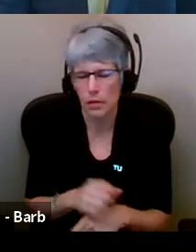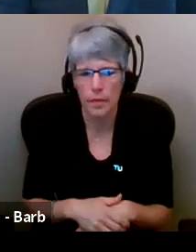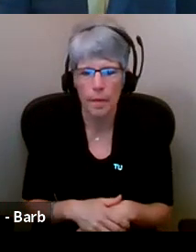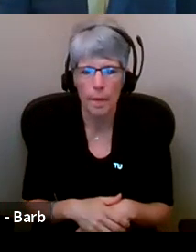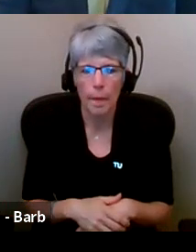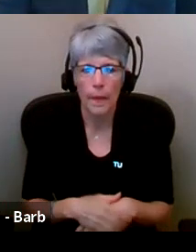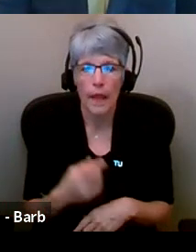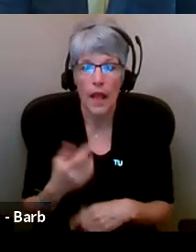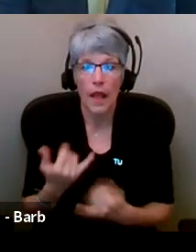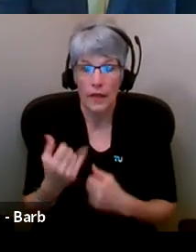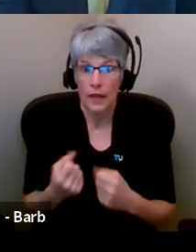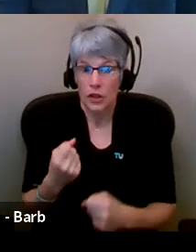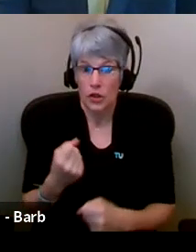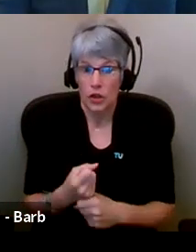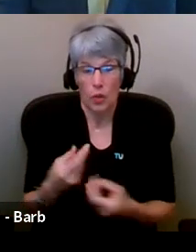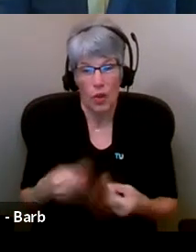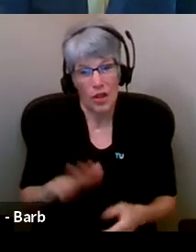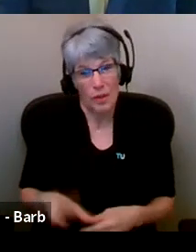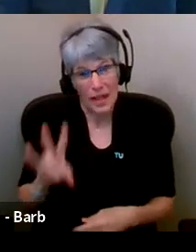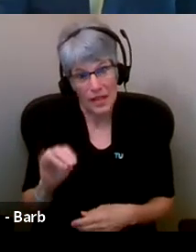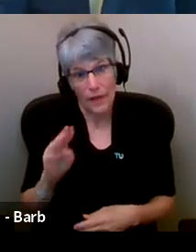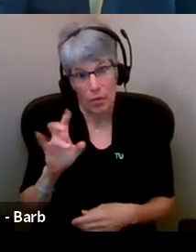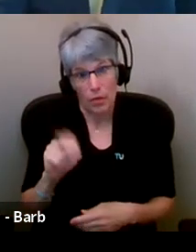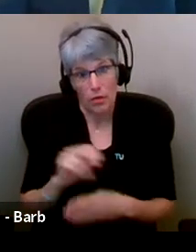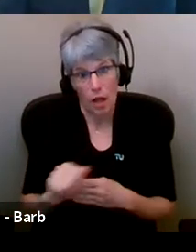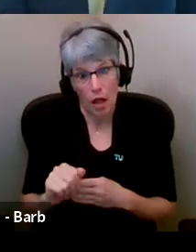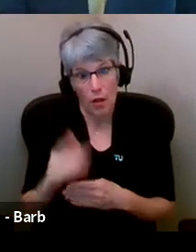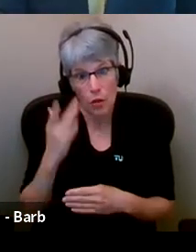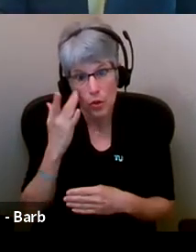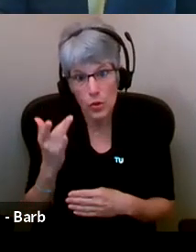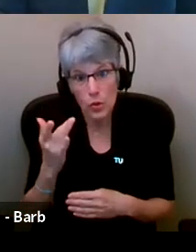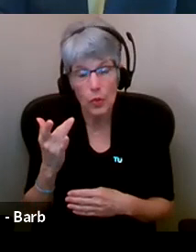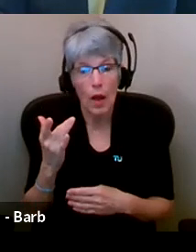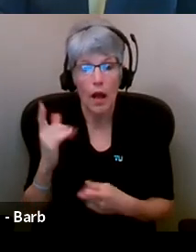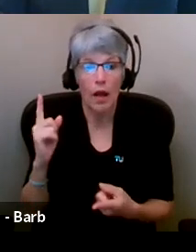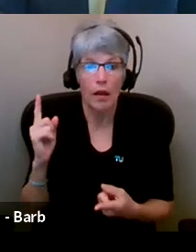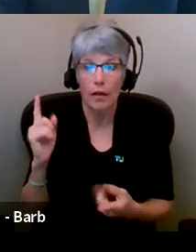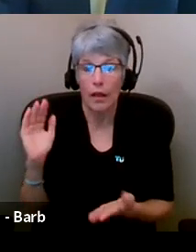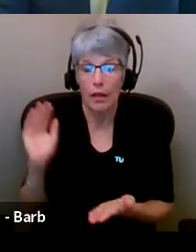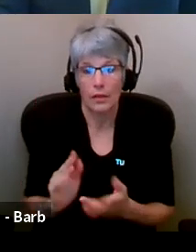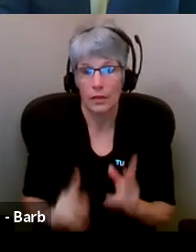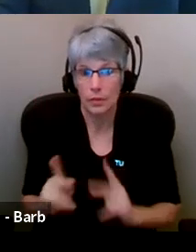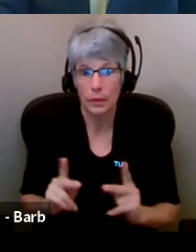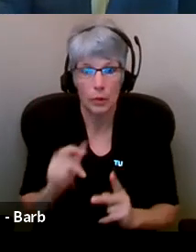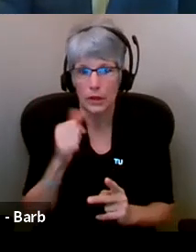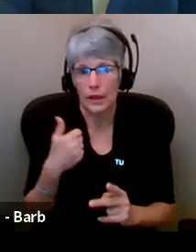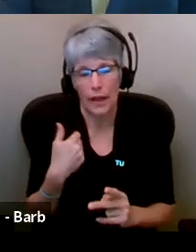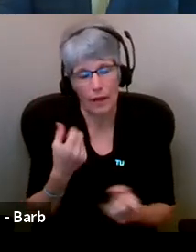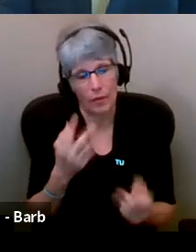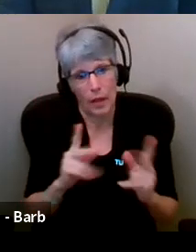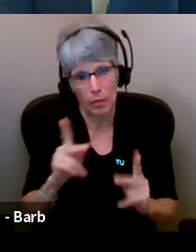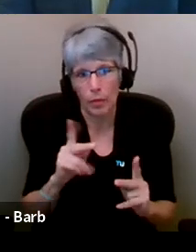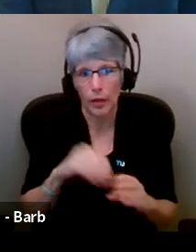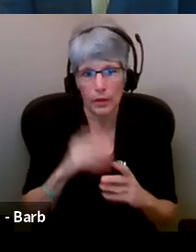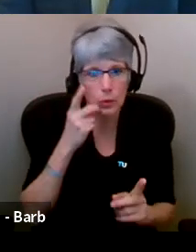lost this fiscal year about $70 million because of the fact that we were de-densified and we didn't have the number of students in housing, and